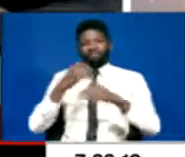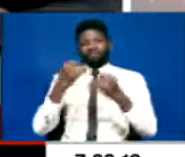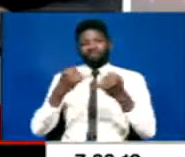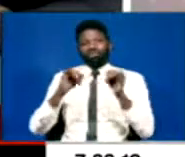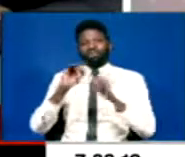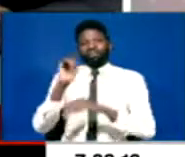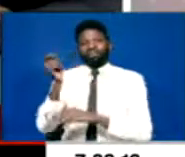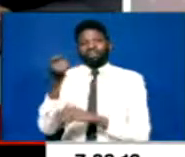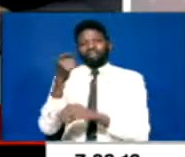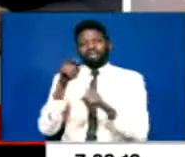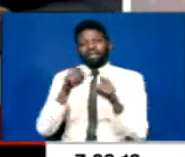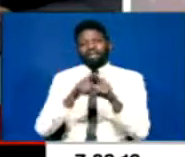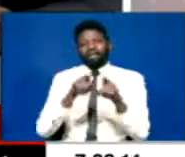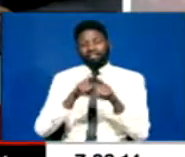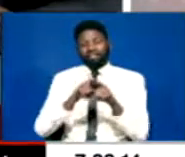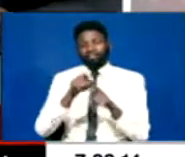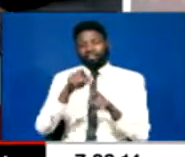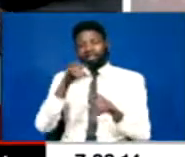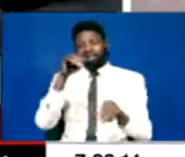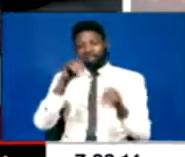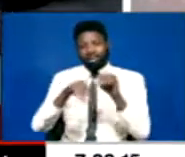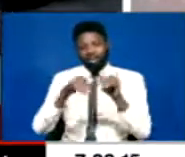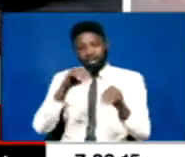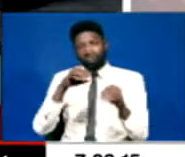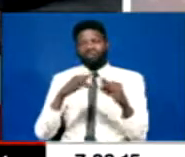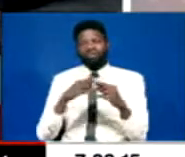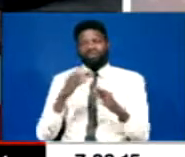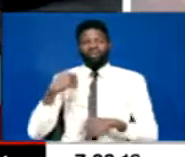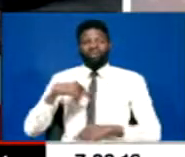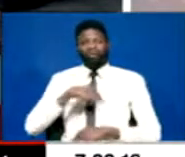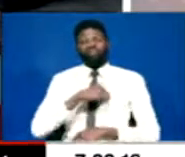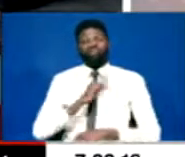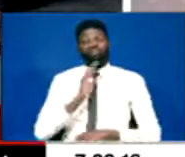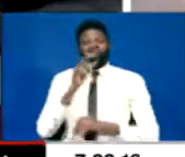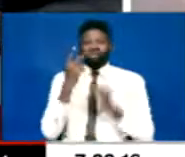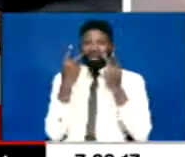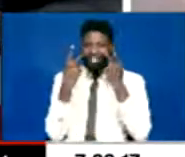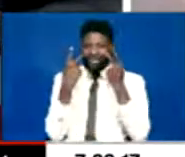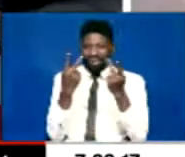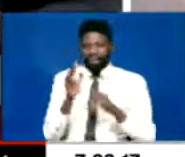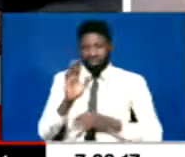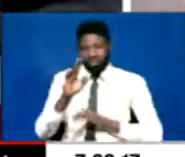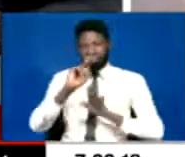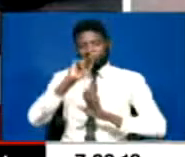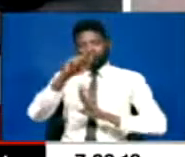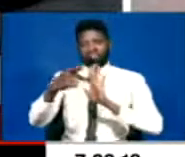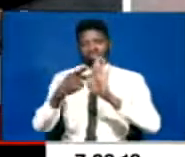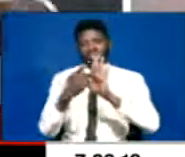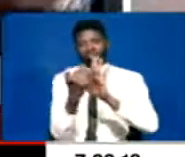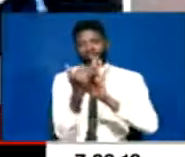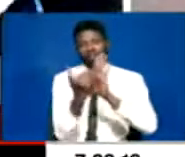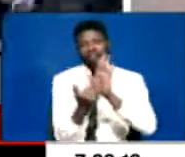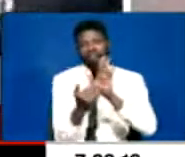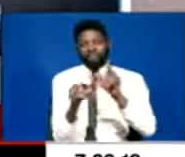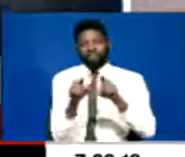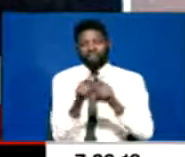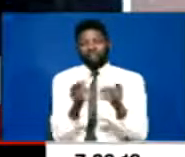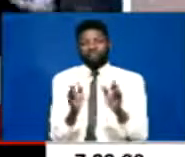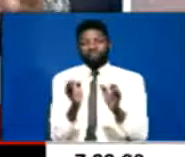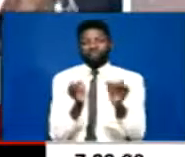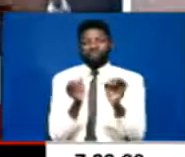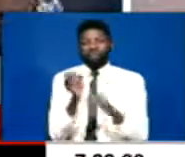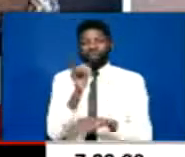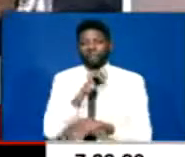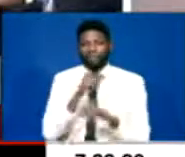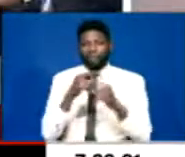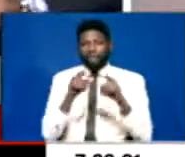this election. And we'll be looking at his profile as narrated. But obviously, when you look at